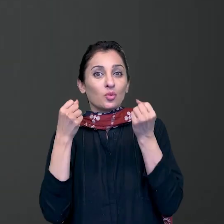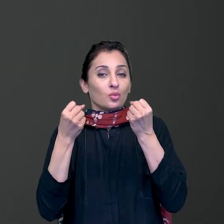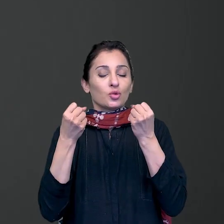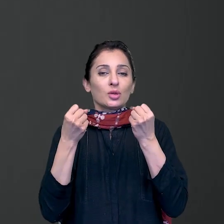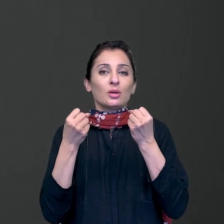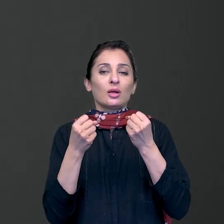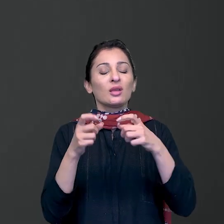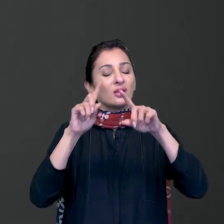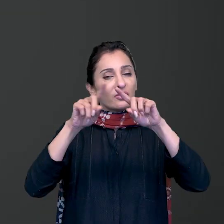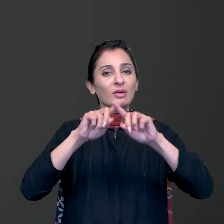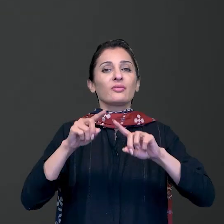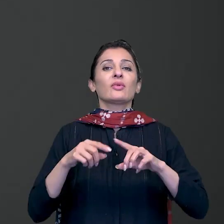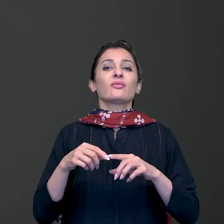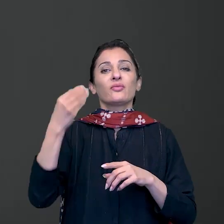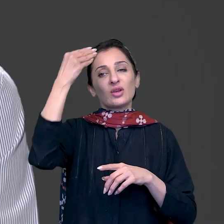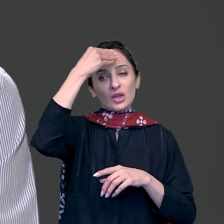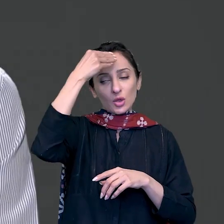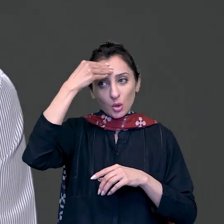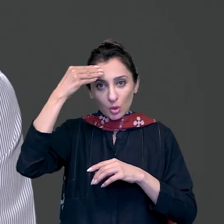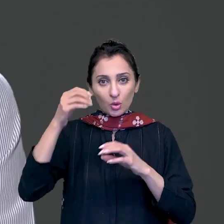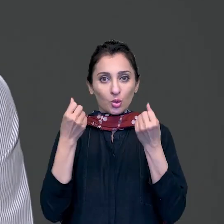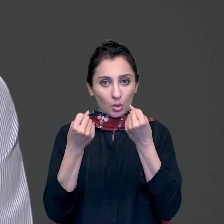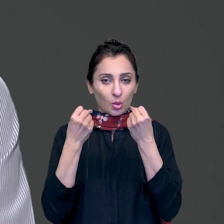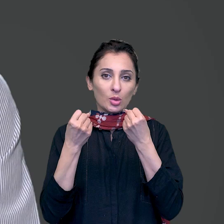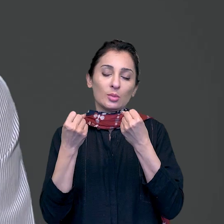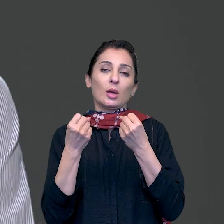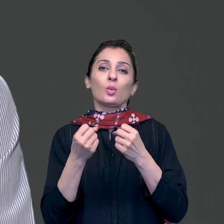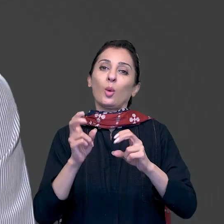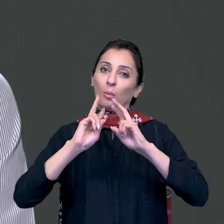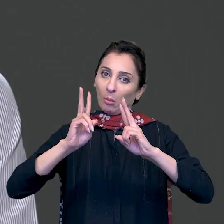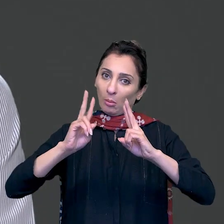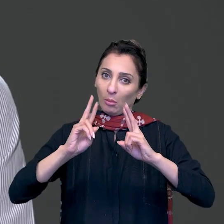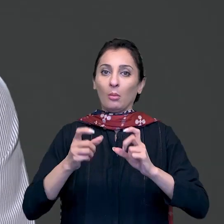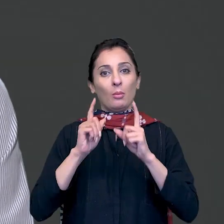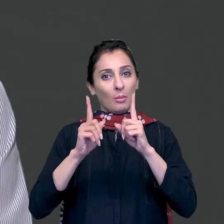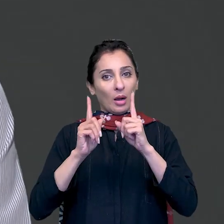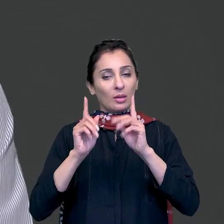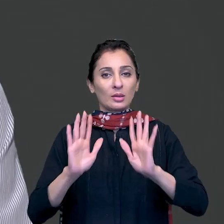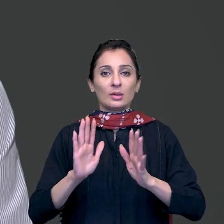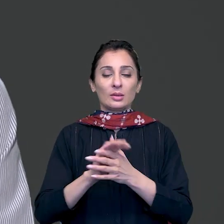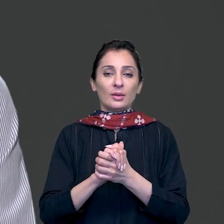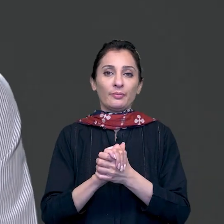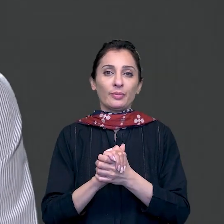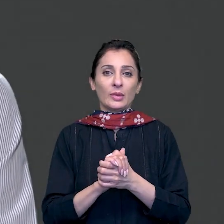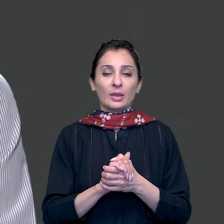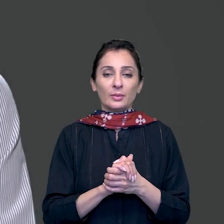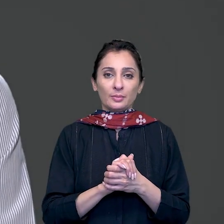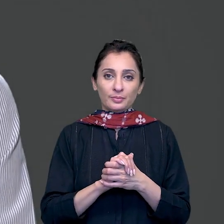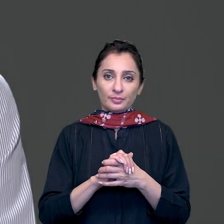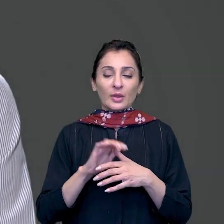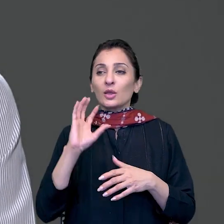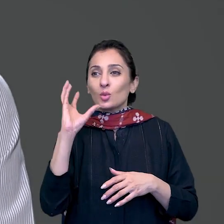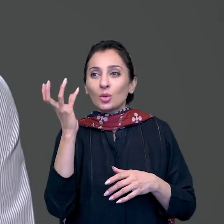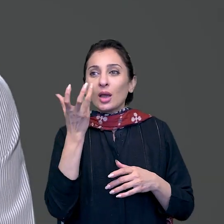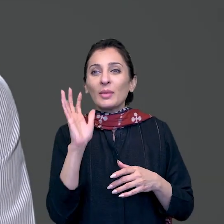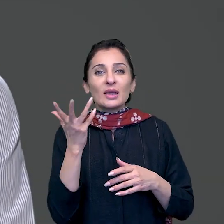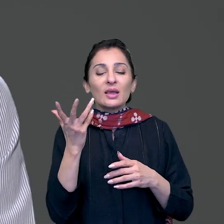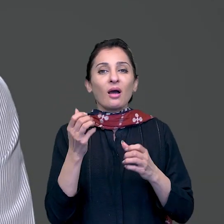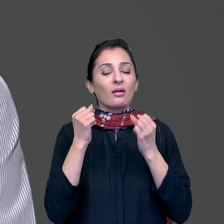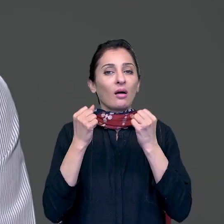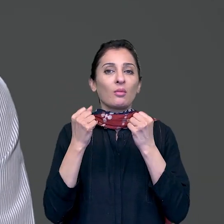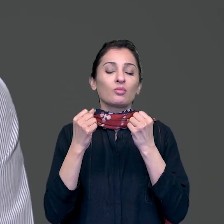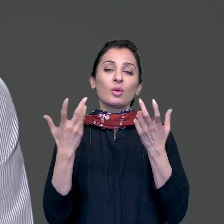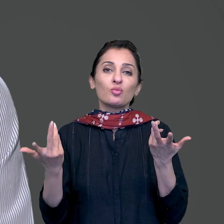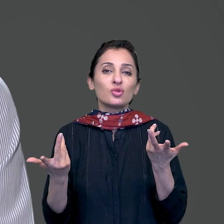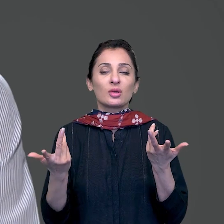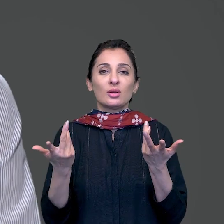really functions, to what life really is. Because sitting here in the comfort of our homes, we don't realize what people in the world are really